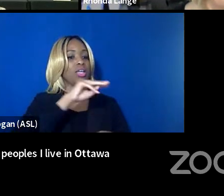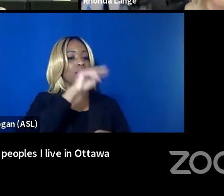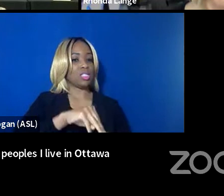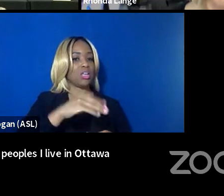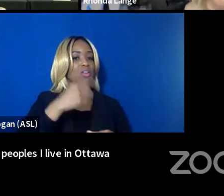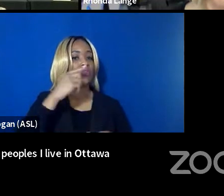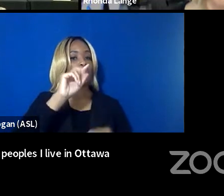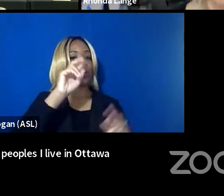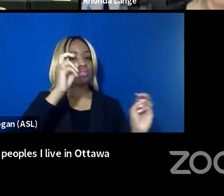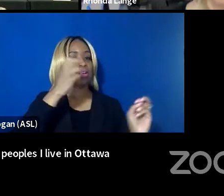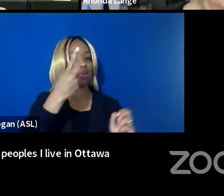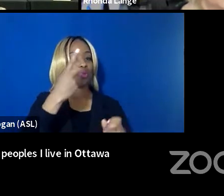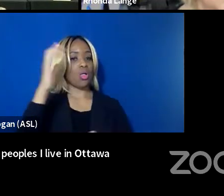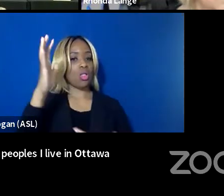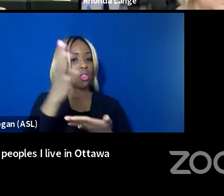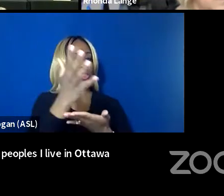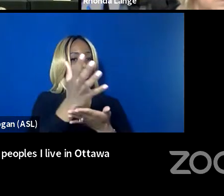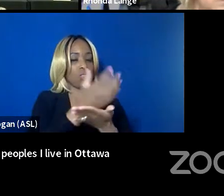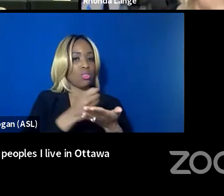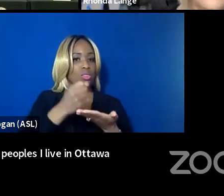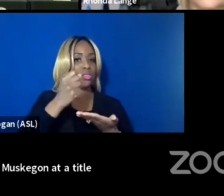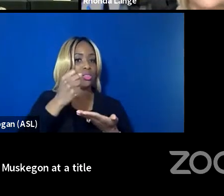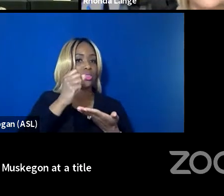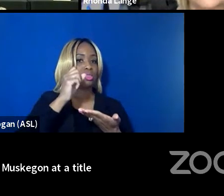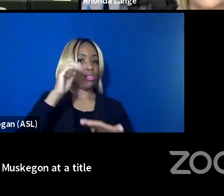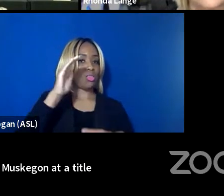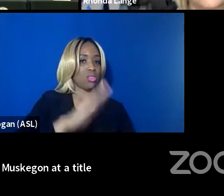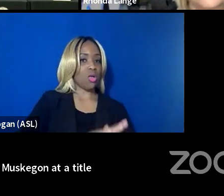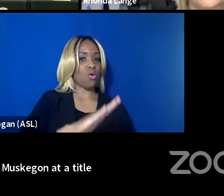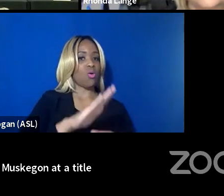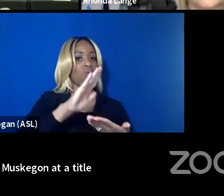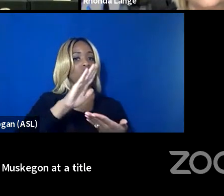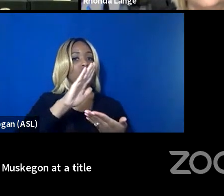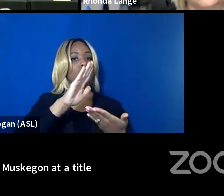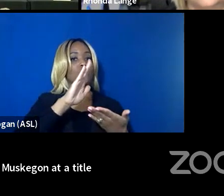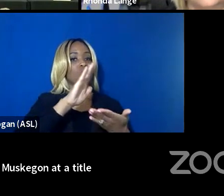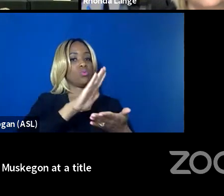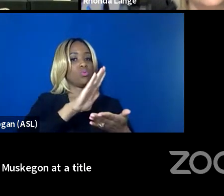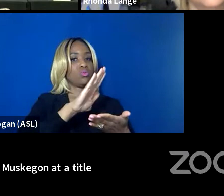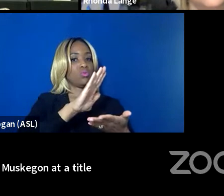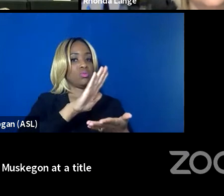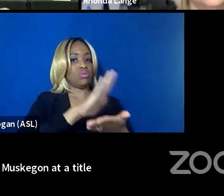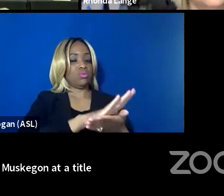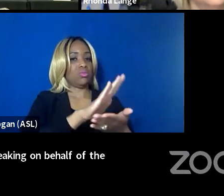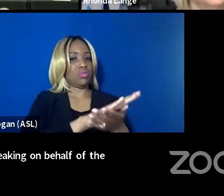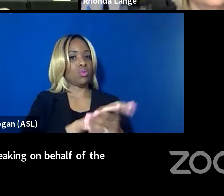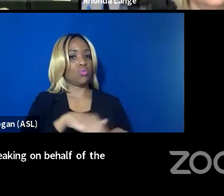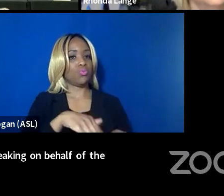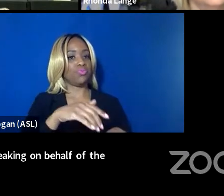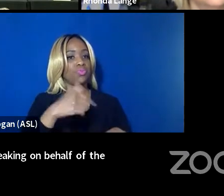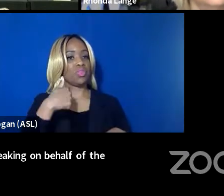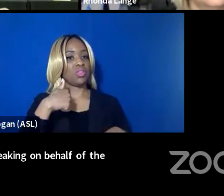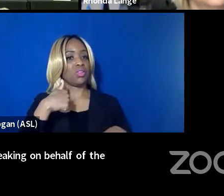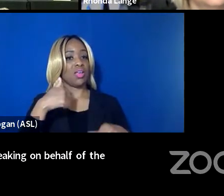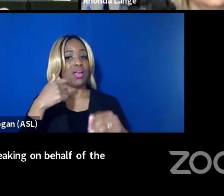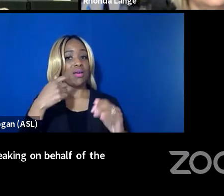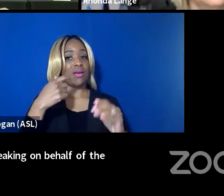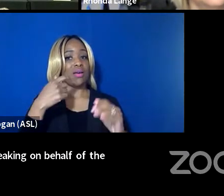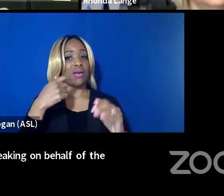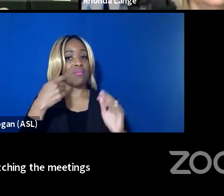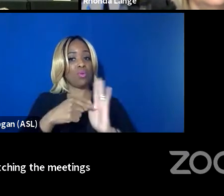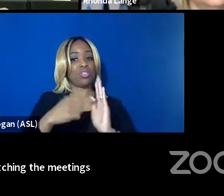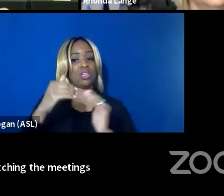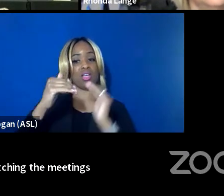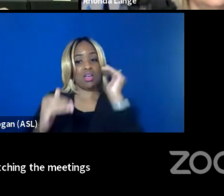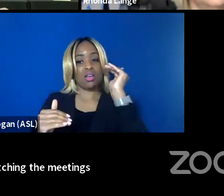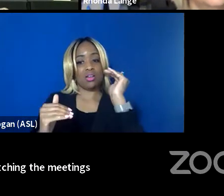income school, and I'm speaking on behalf of the underrepresented. We've been watching the meetings that have been taking place across the state